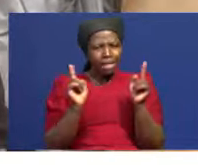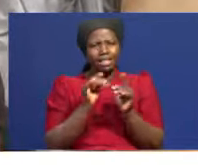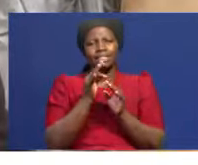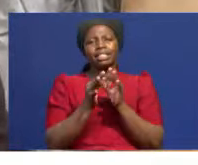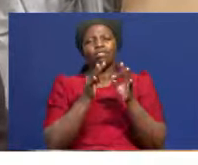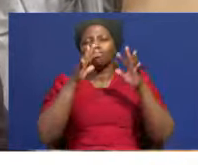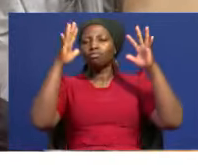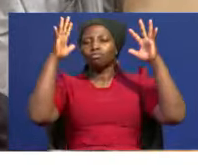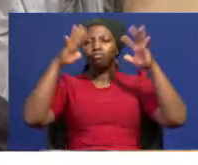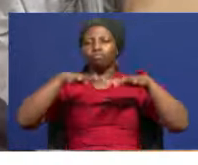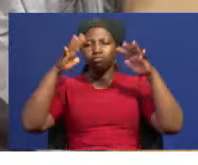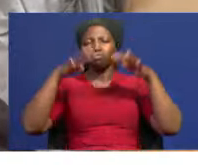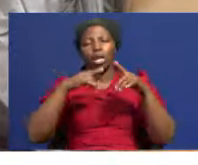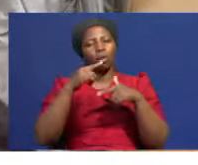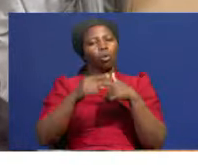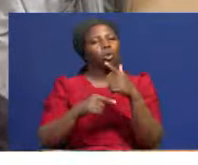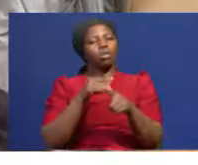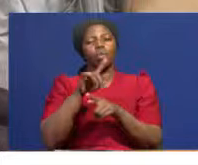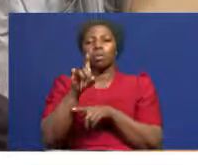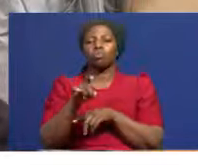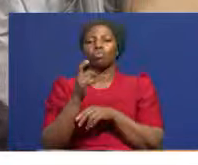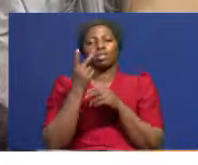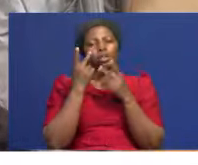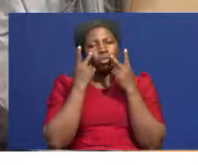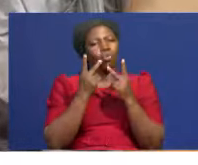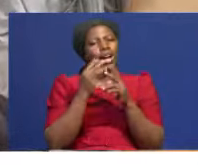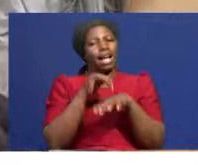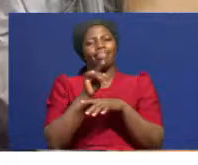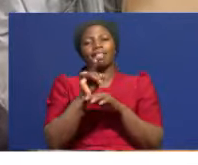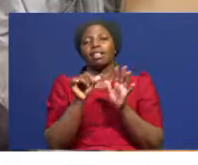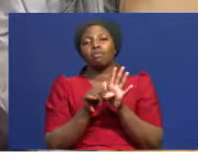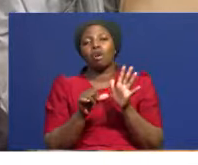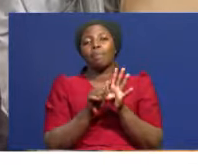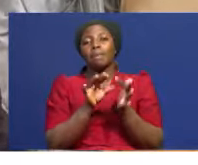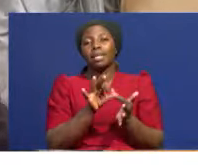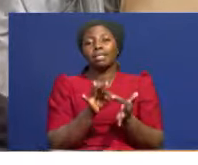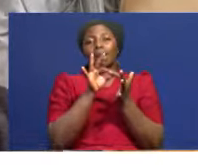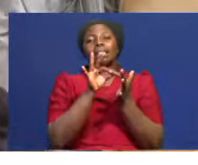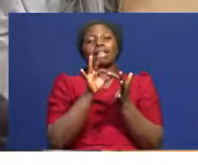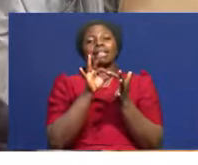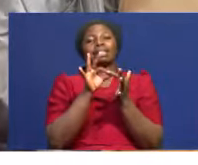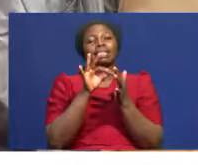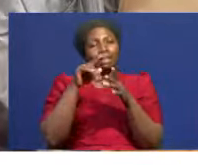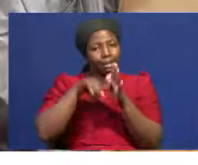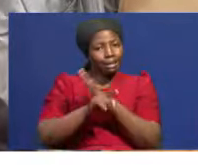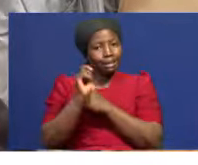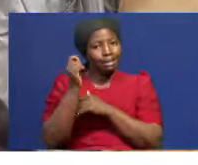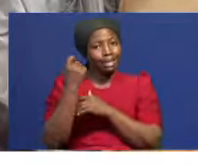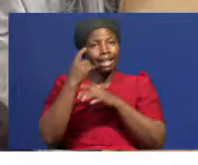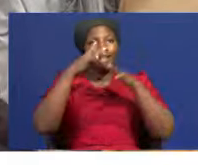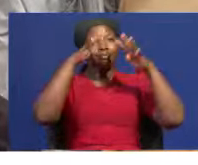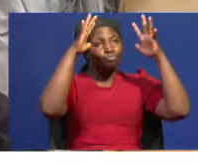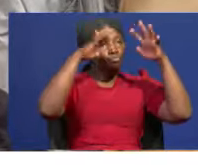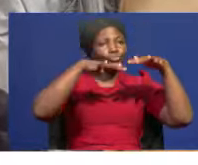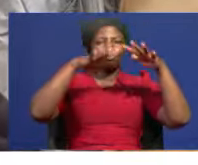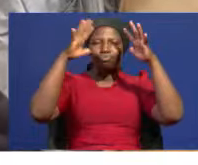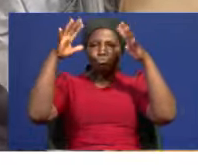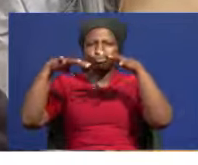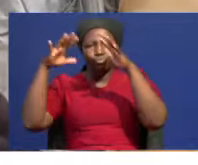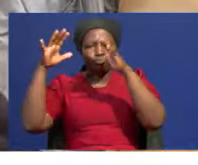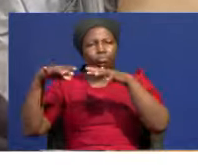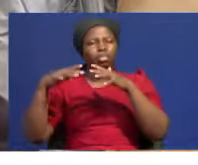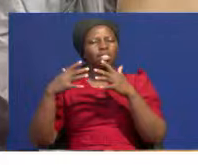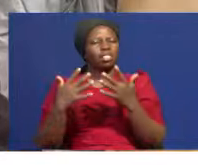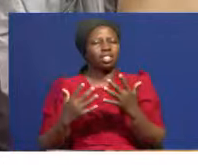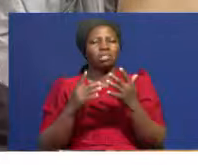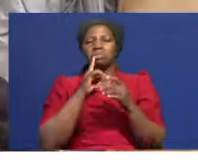tuangalie janga hili wakati hii dunia nzima hasa katika nchi yetu ya Kenya. Kila pahali mvua linanyesha. Kwa hivyo